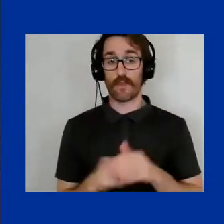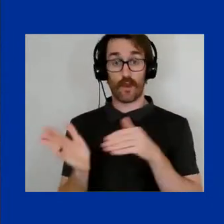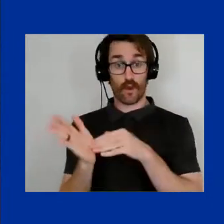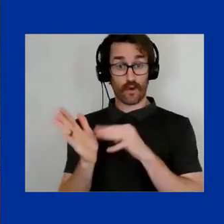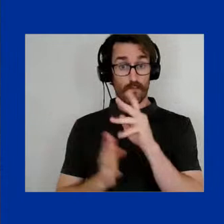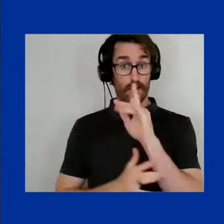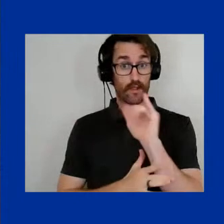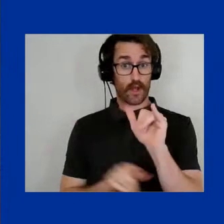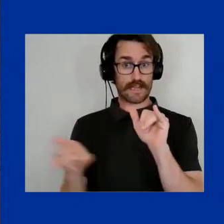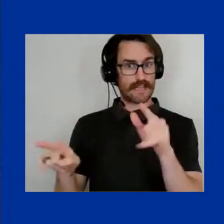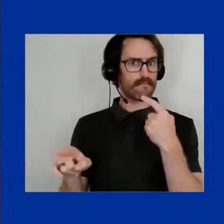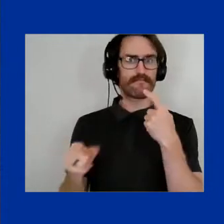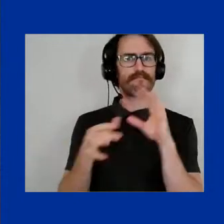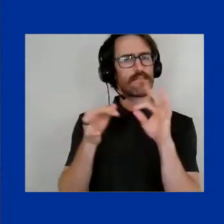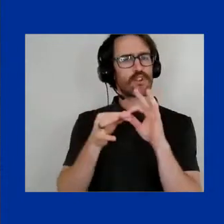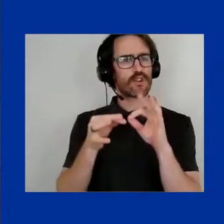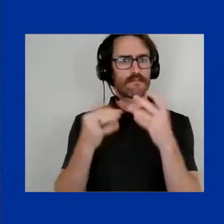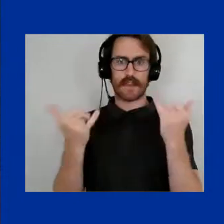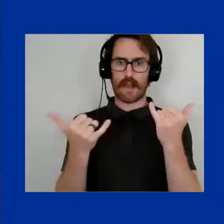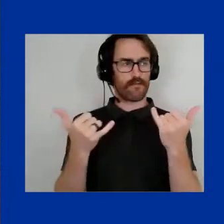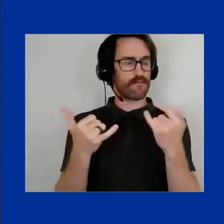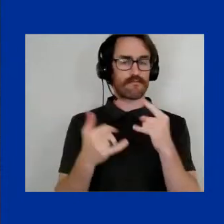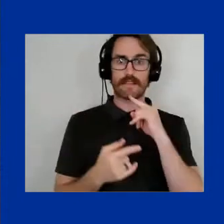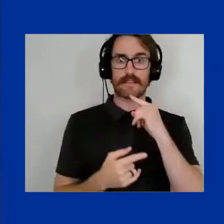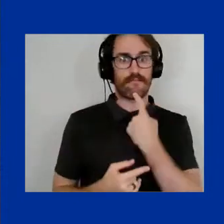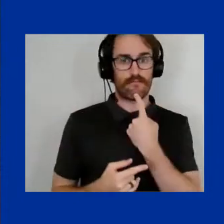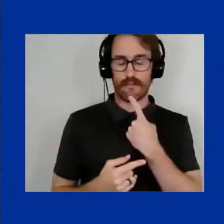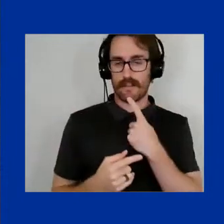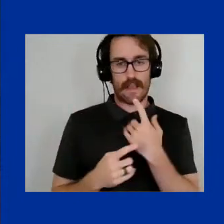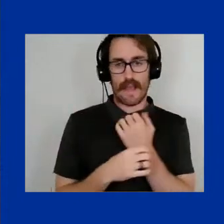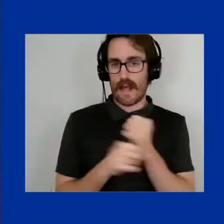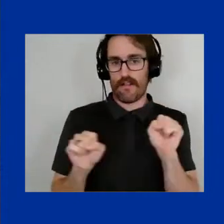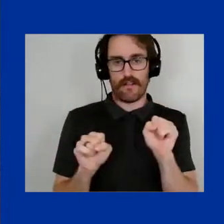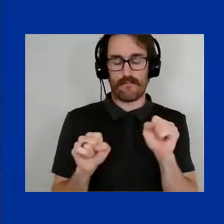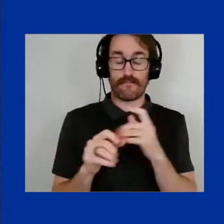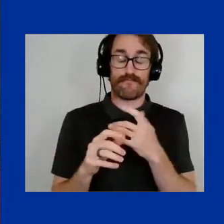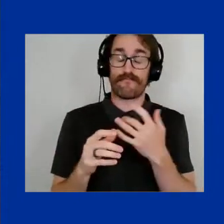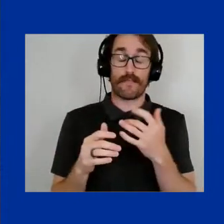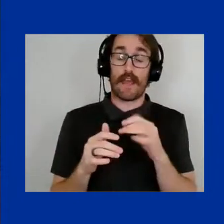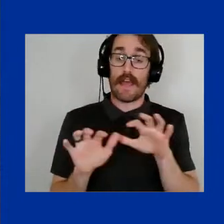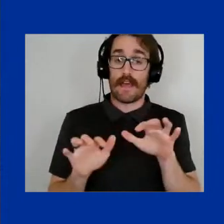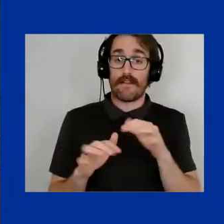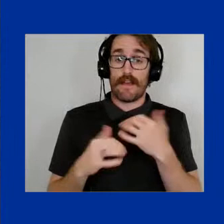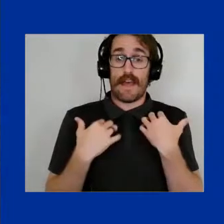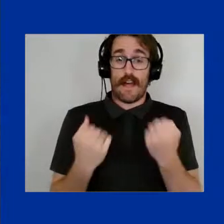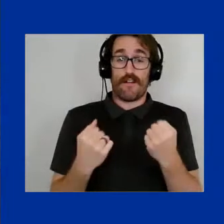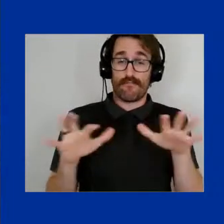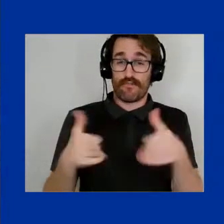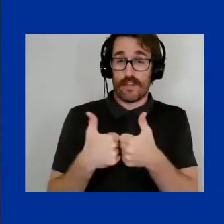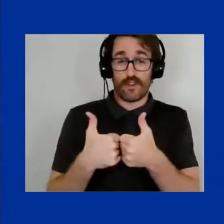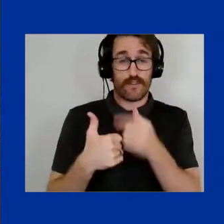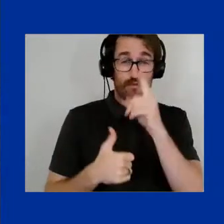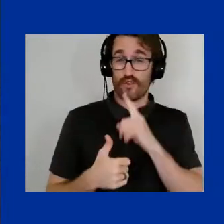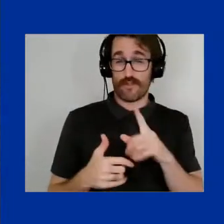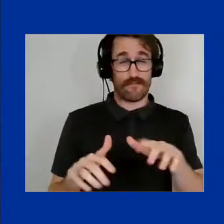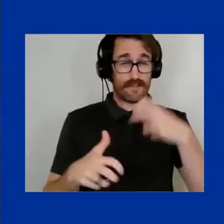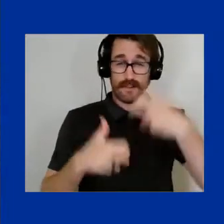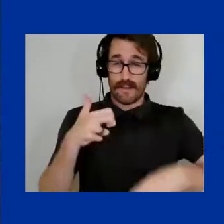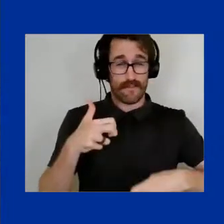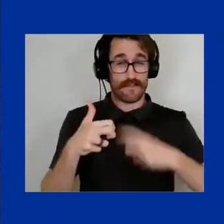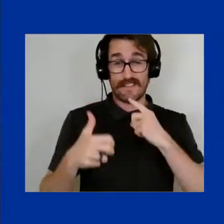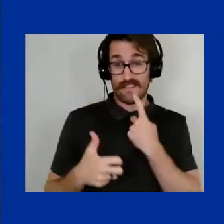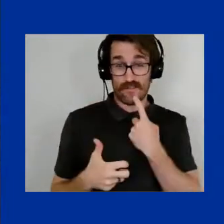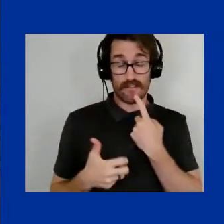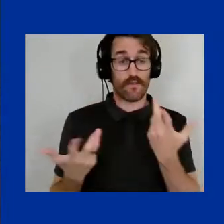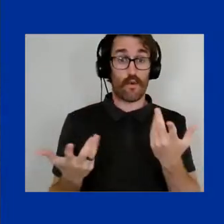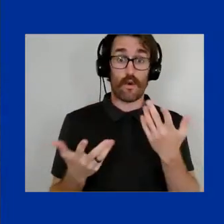as the health challenges in this community with regards to ICU, the healthcare system, et cetera. And I'll leave him talk to that